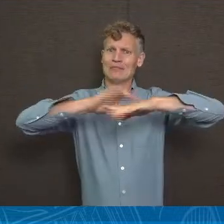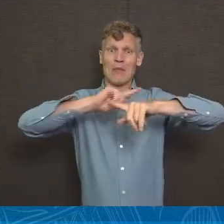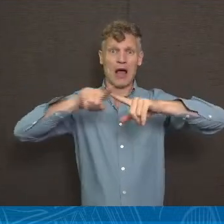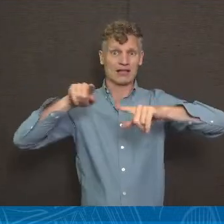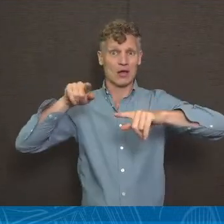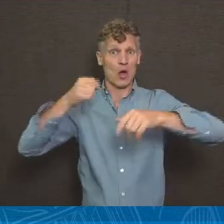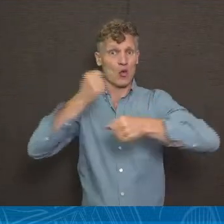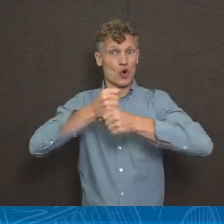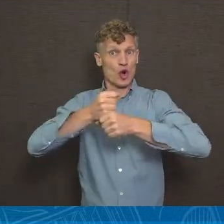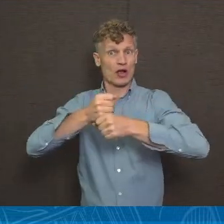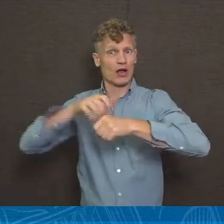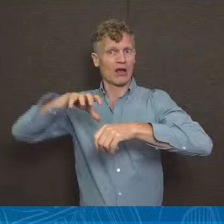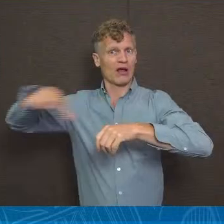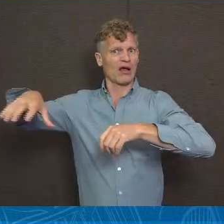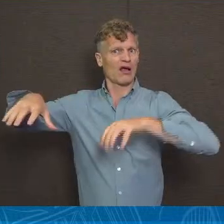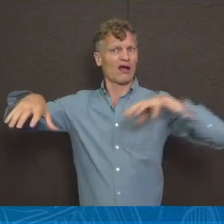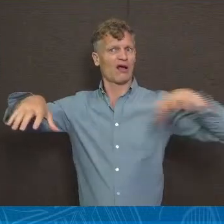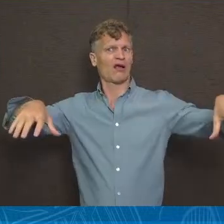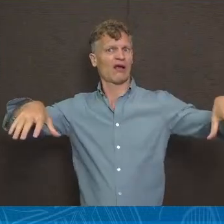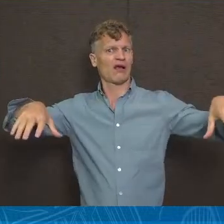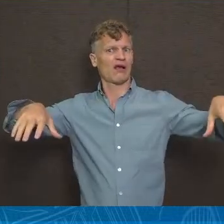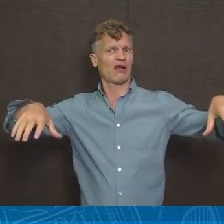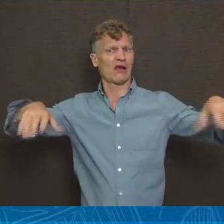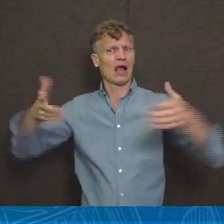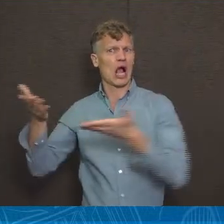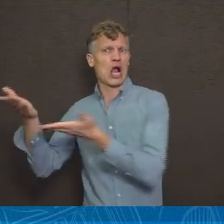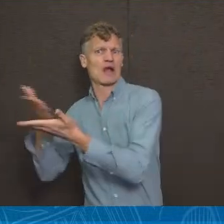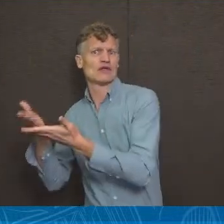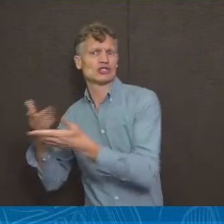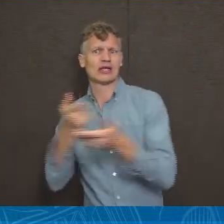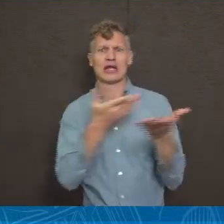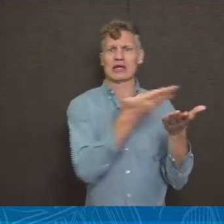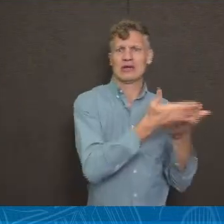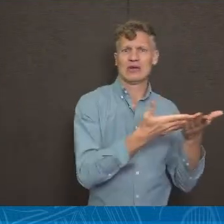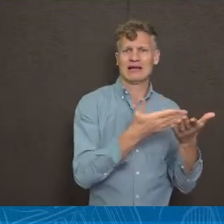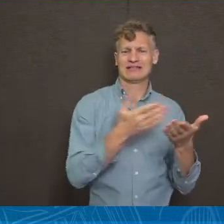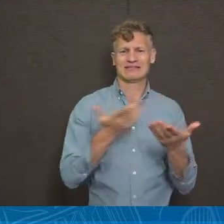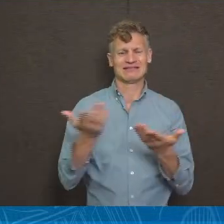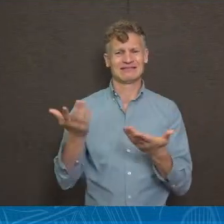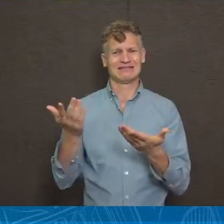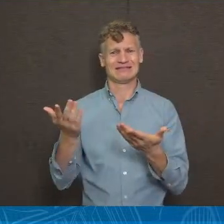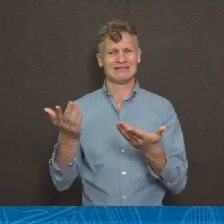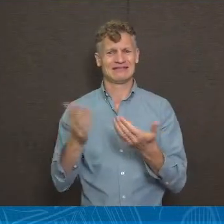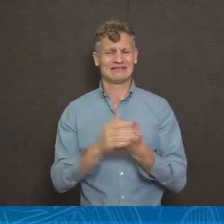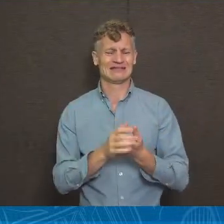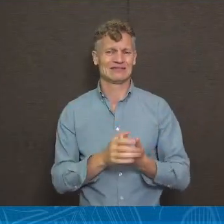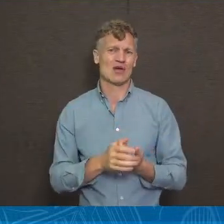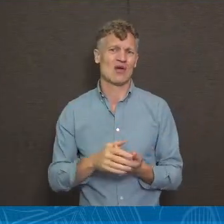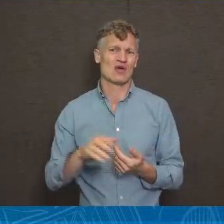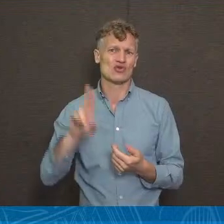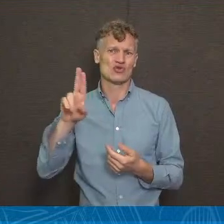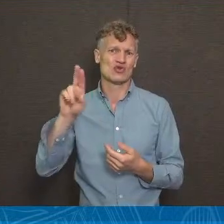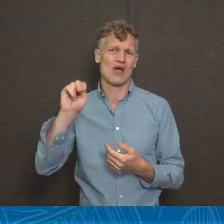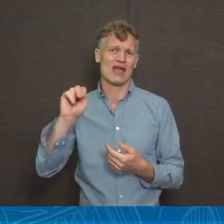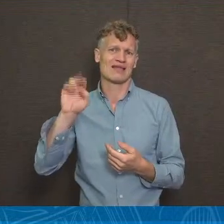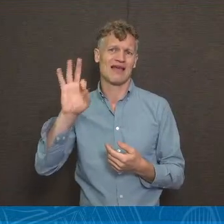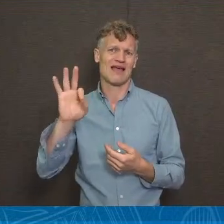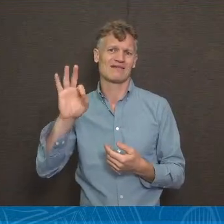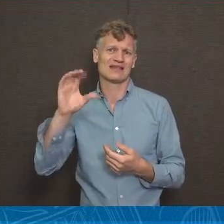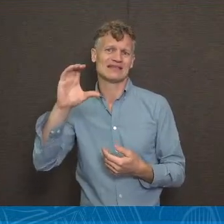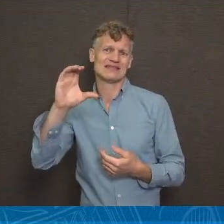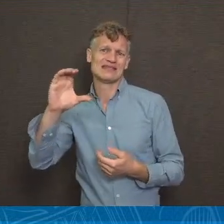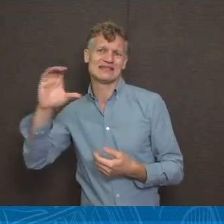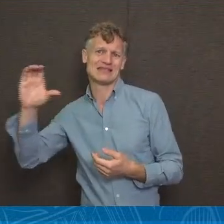is conversations occurring in separate forums within the UNFCCC and then within Sendai. I think there's greater brand. And obviously, I think